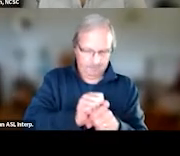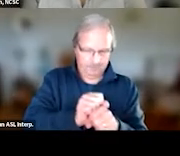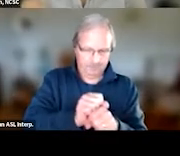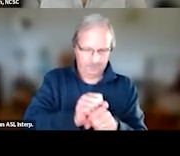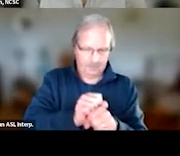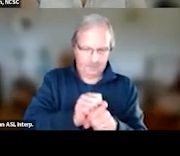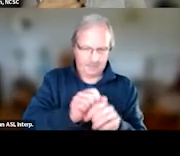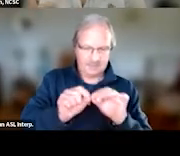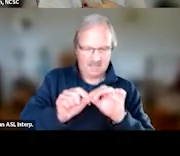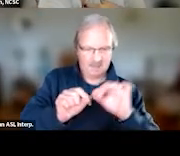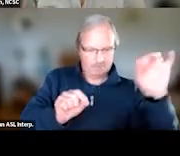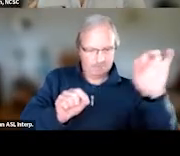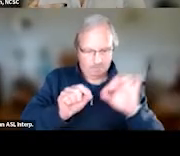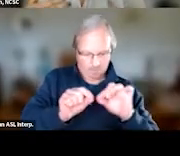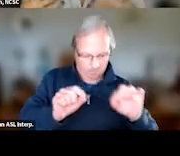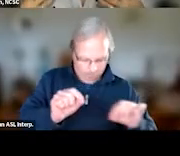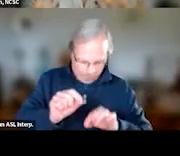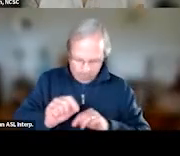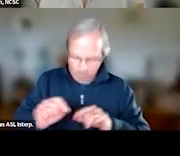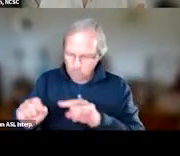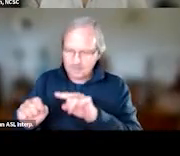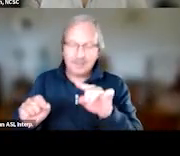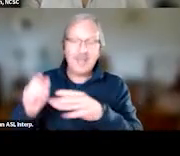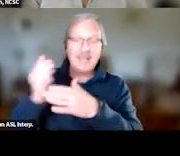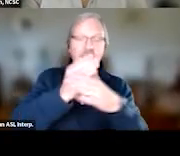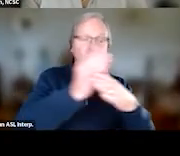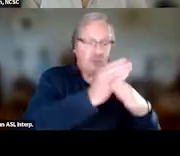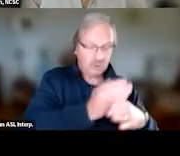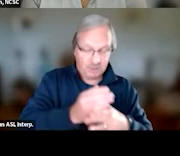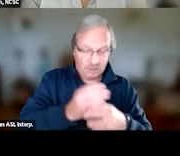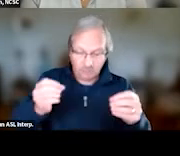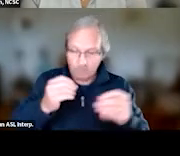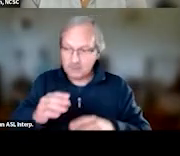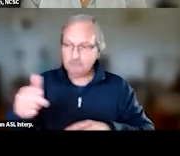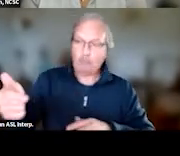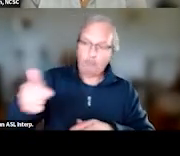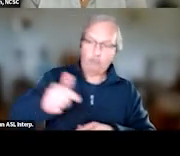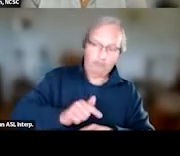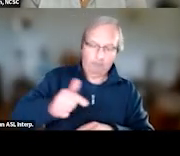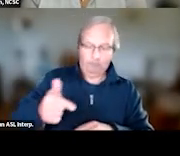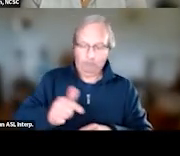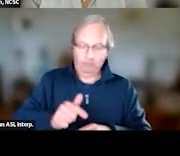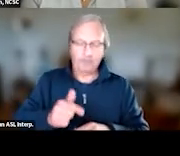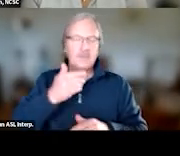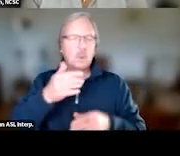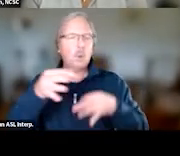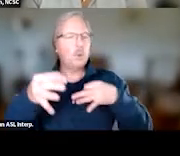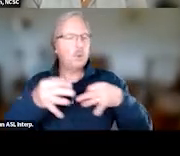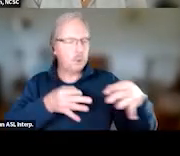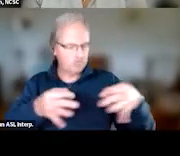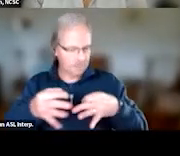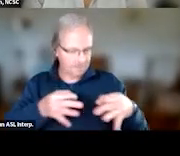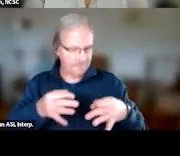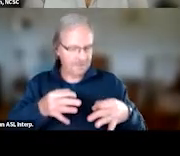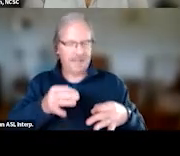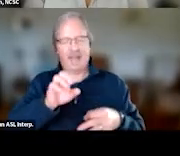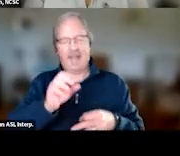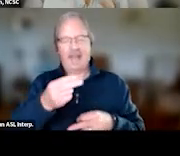to share information back and forth. And what this slide tells you about is a good description of the ECHO movement. So if